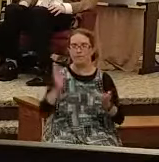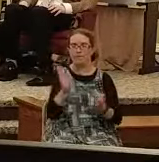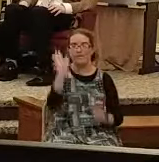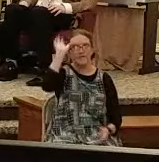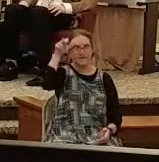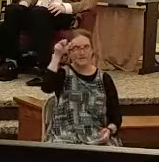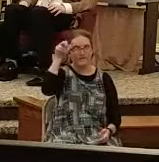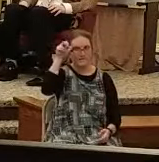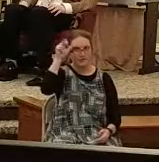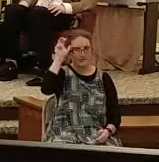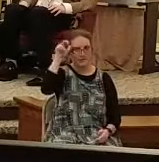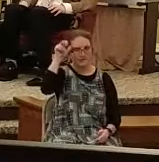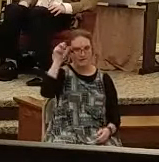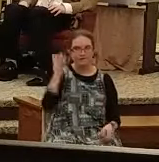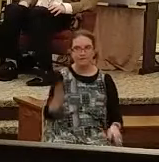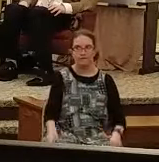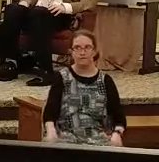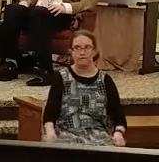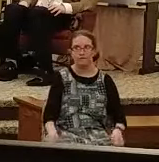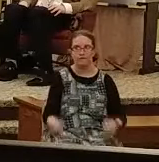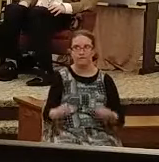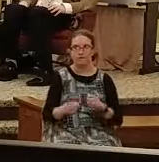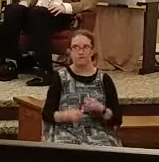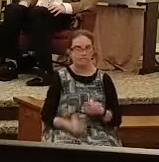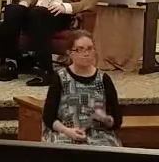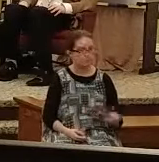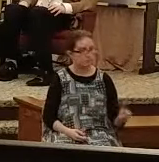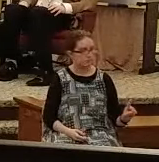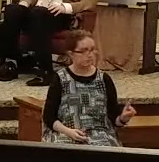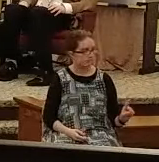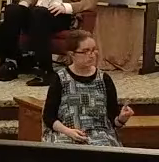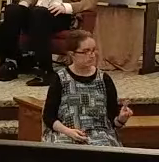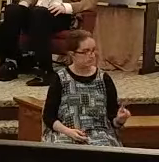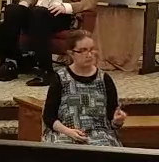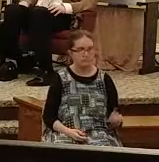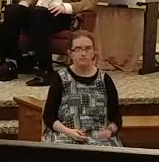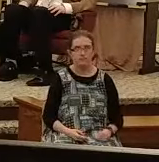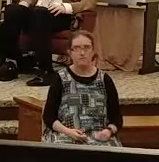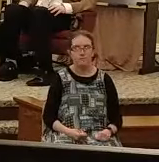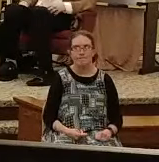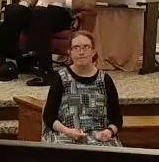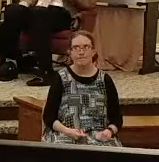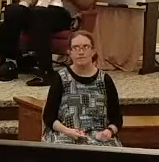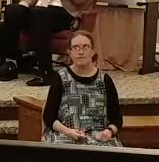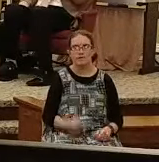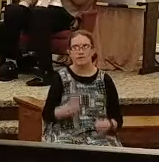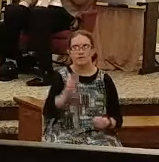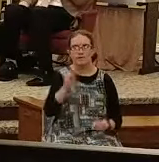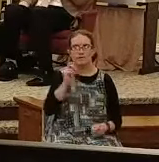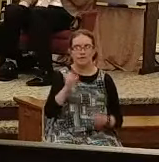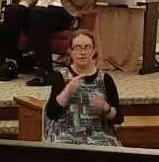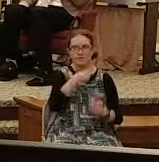Hallelujah. And so he just turned, and the Bible said that he turned to